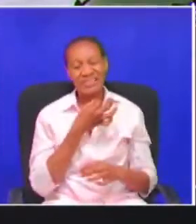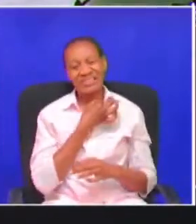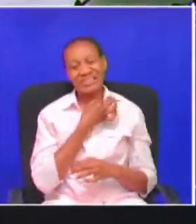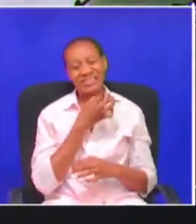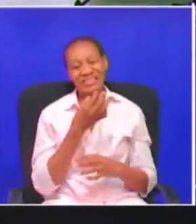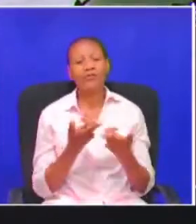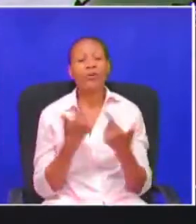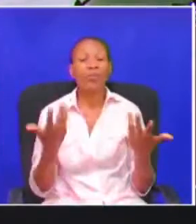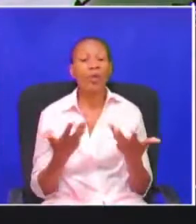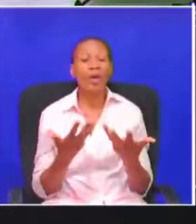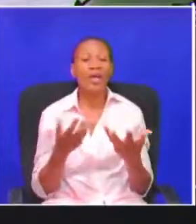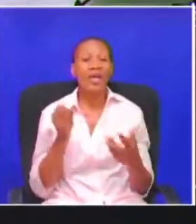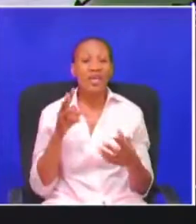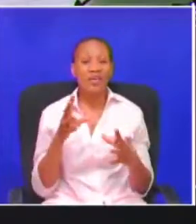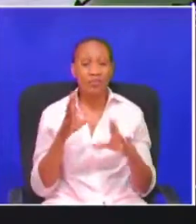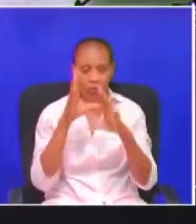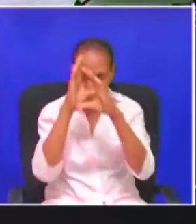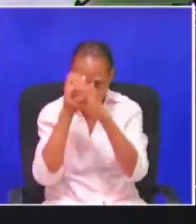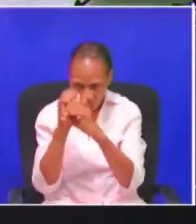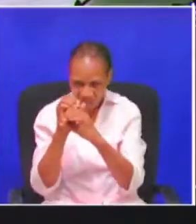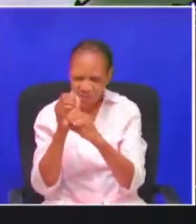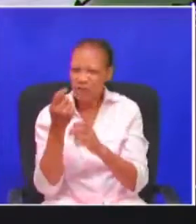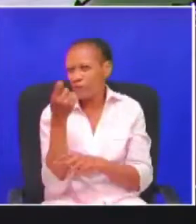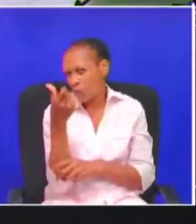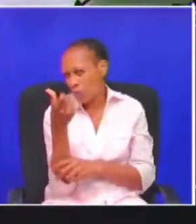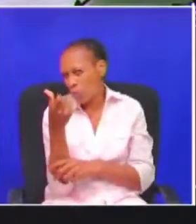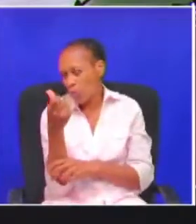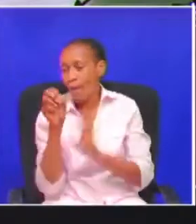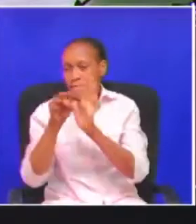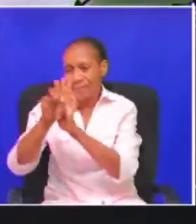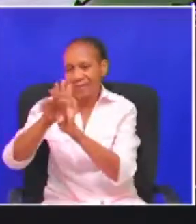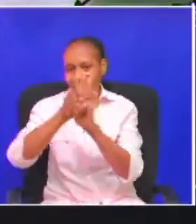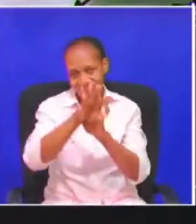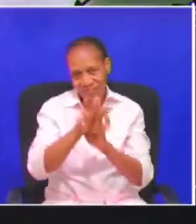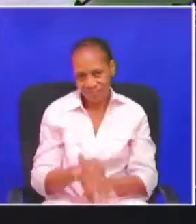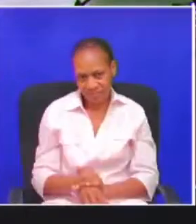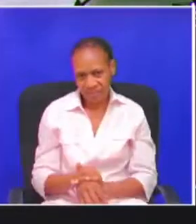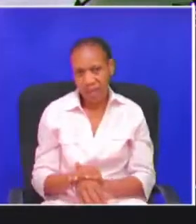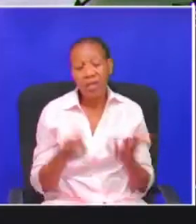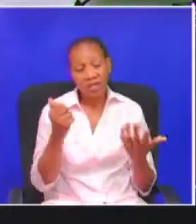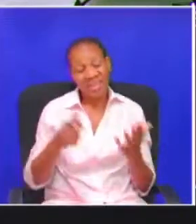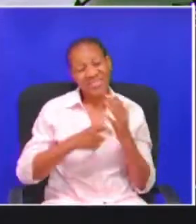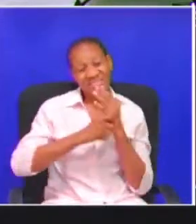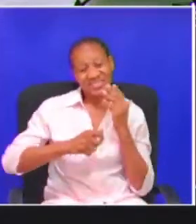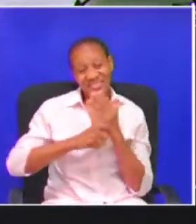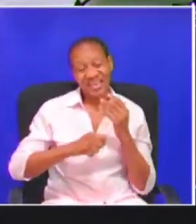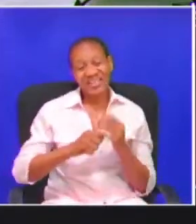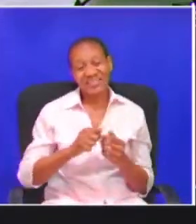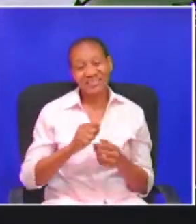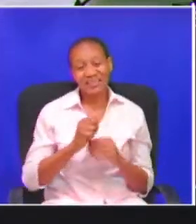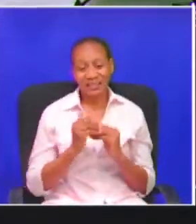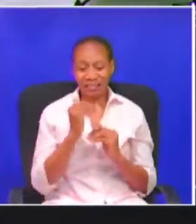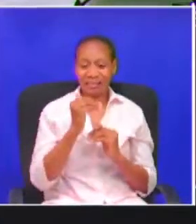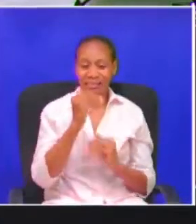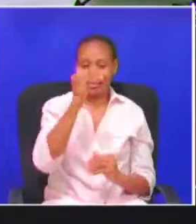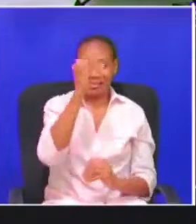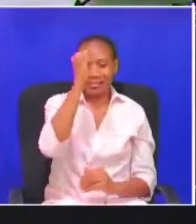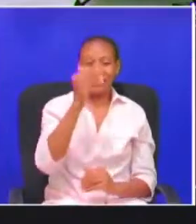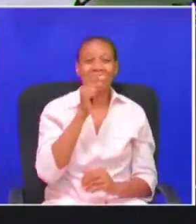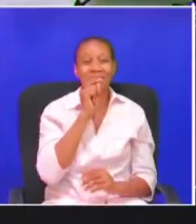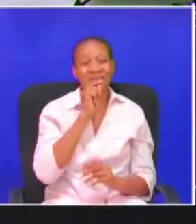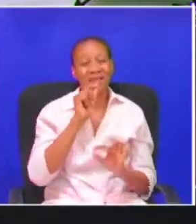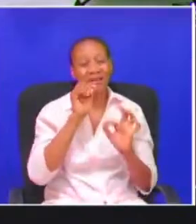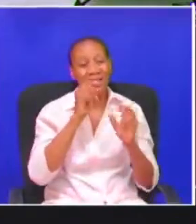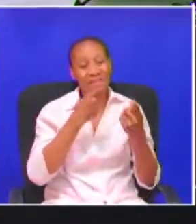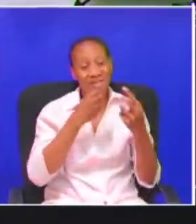from targeting too few markets. While the recent tariffs are likely to disrupt export